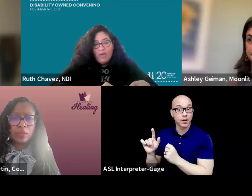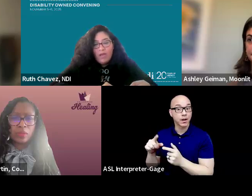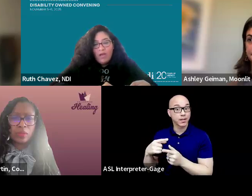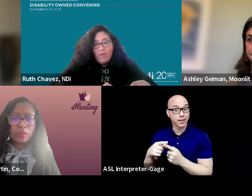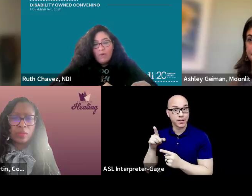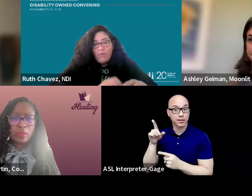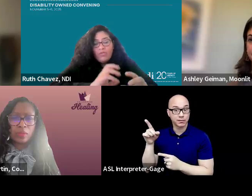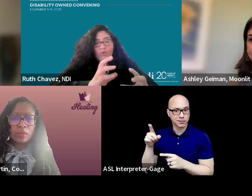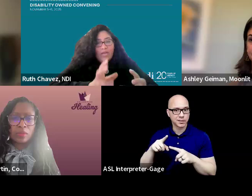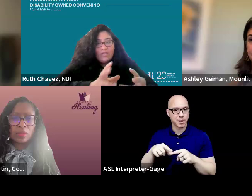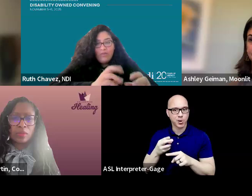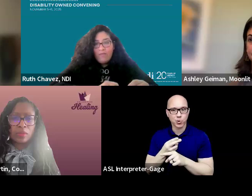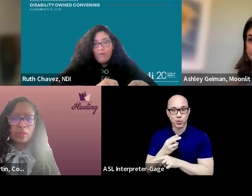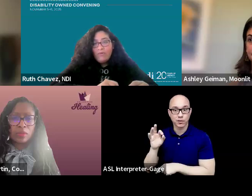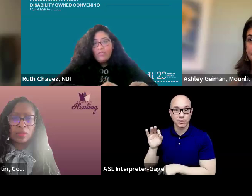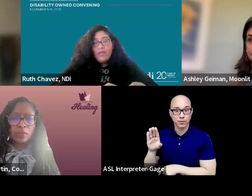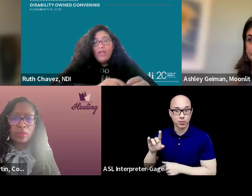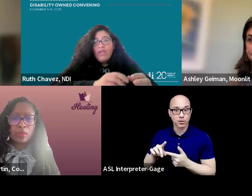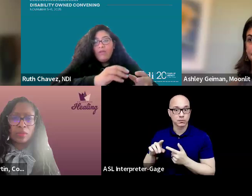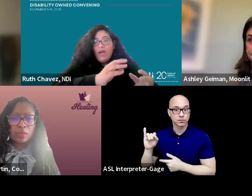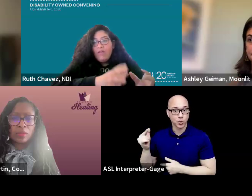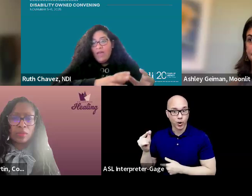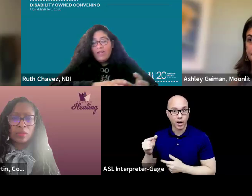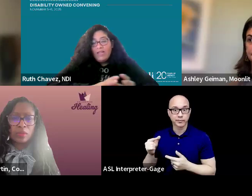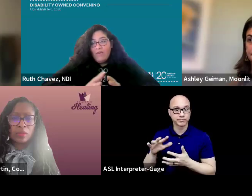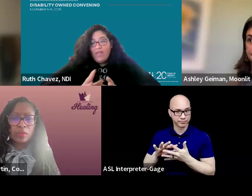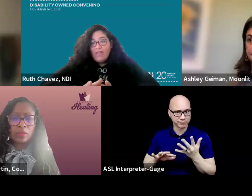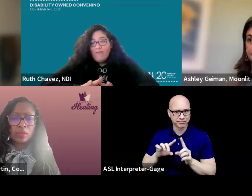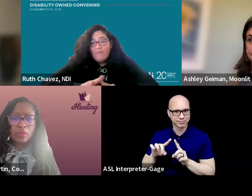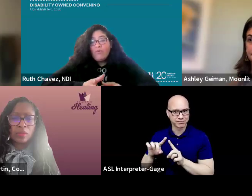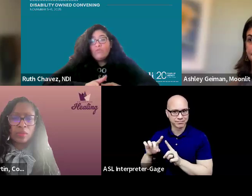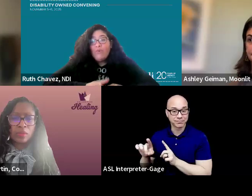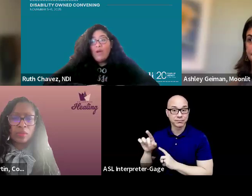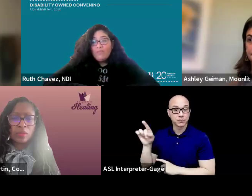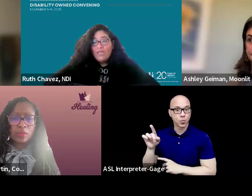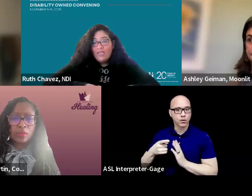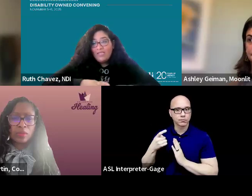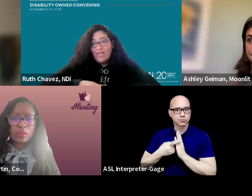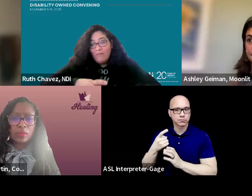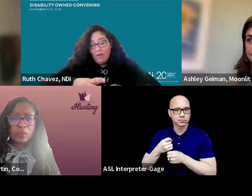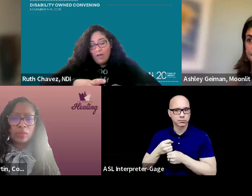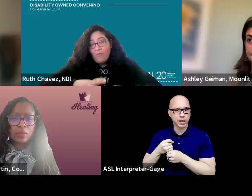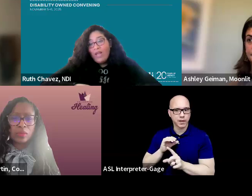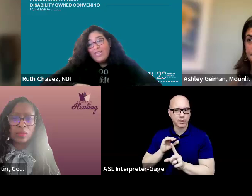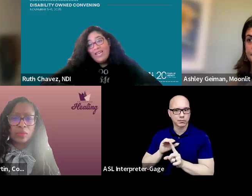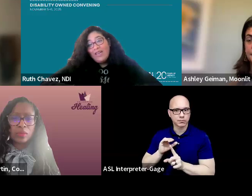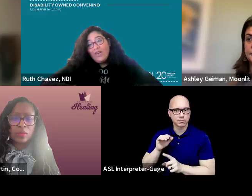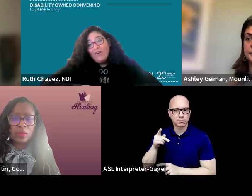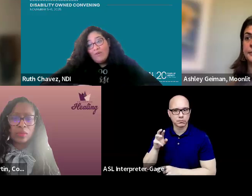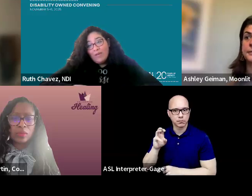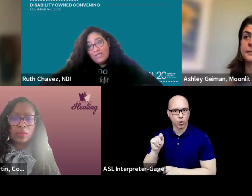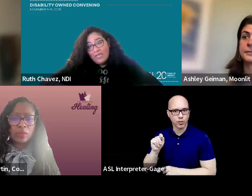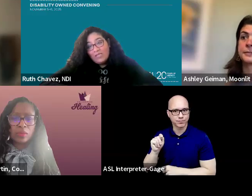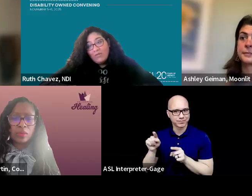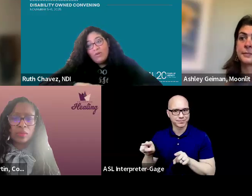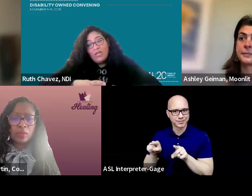Facebook post or Instagram post, it will automatically create those prompts in the same branding